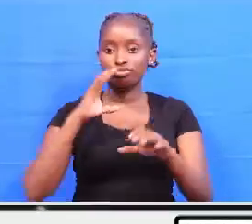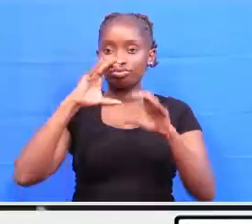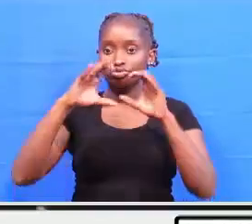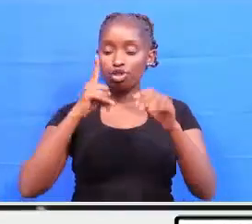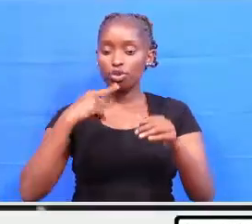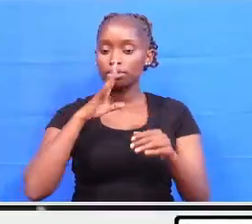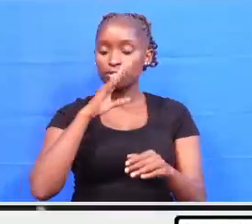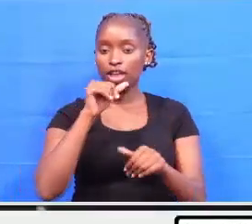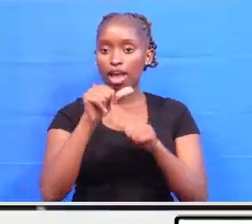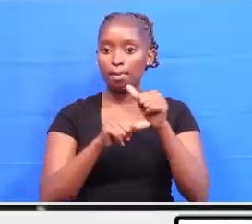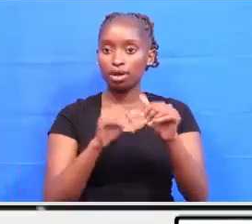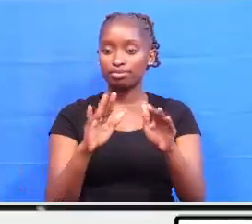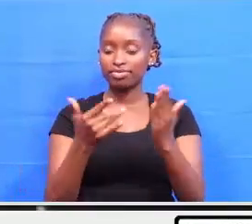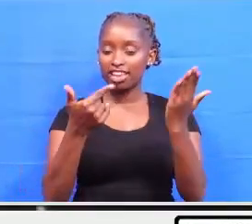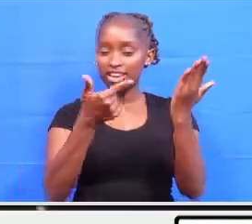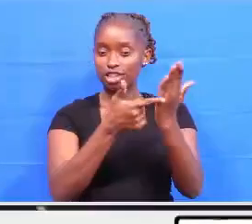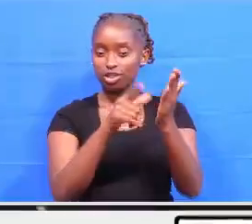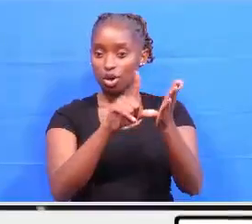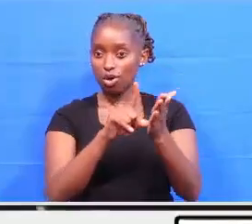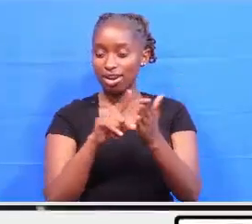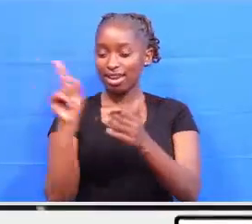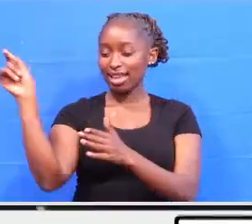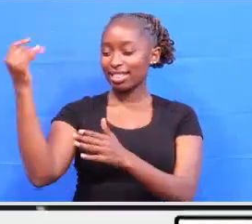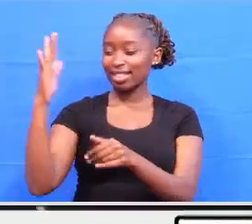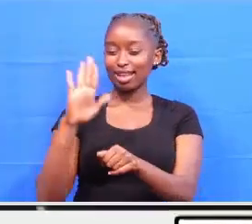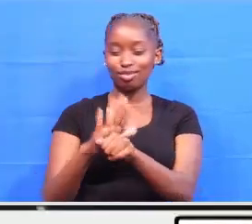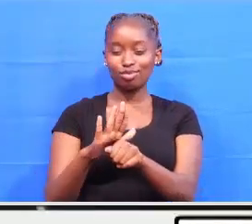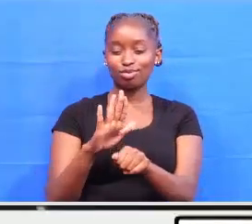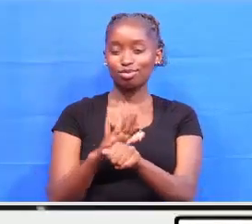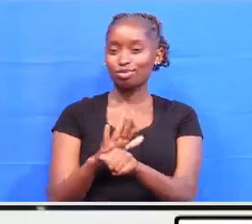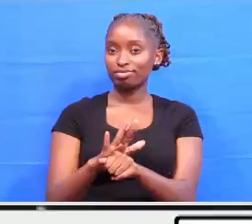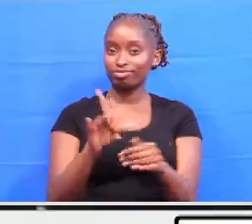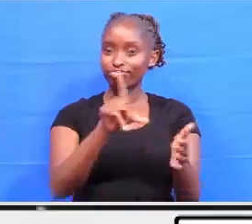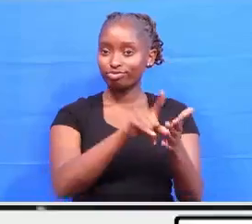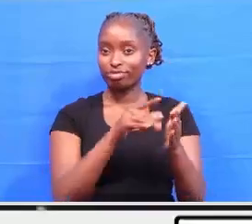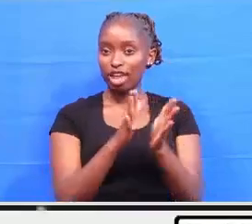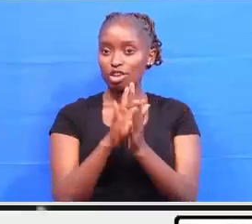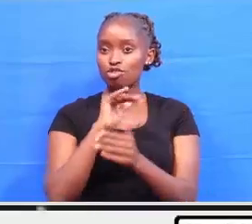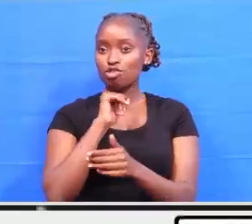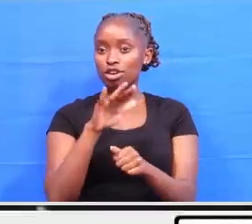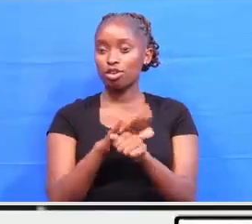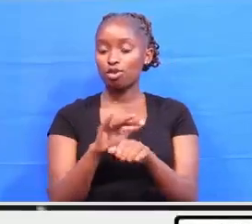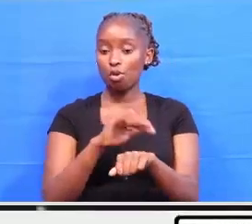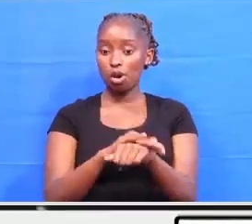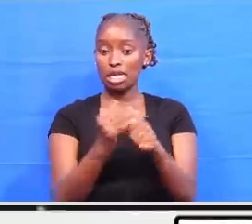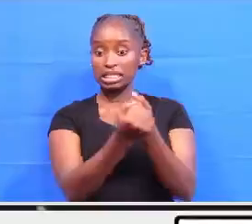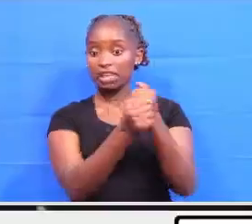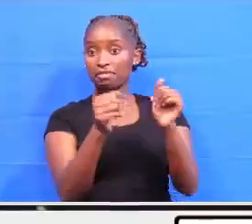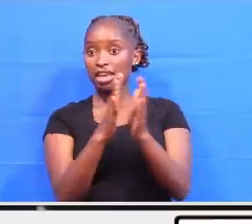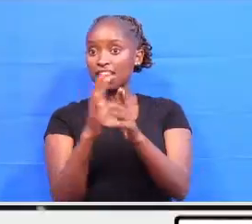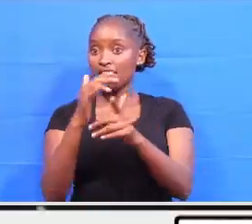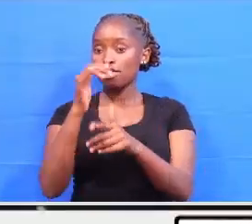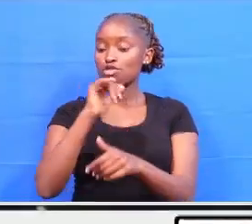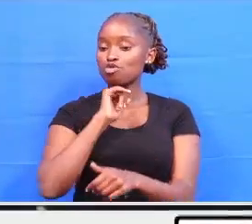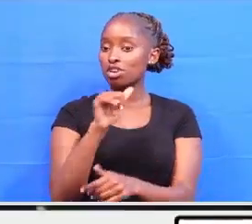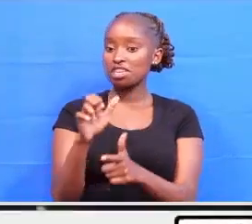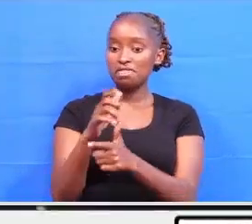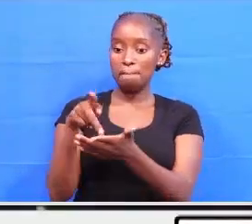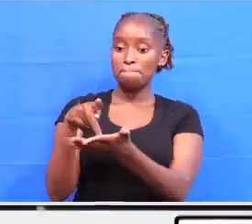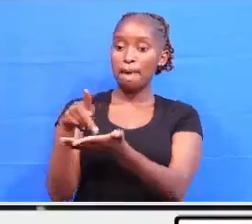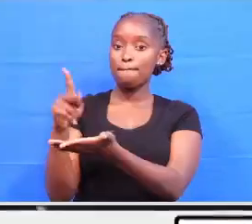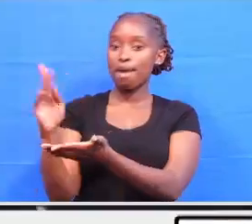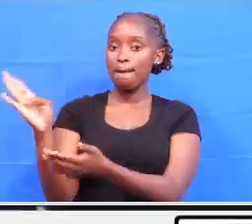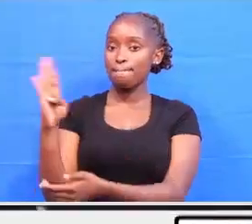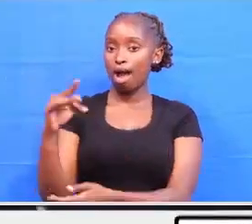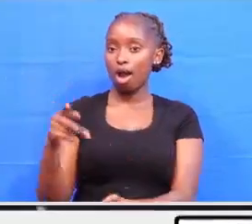digital lending. Kenyans are big on borrowing, not so big on saving. And apparently not so big on paying back sometimes.